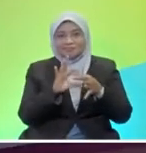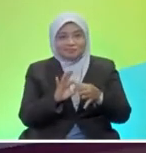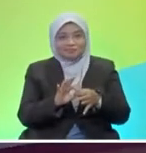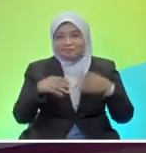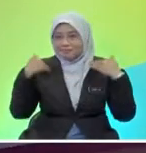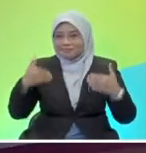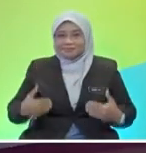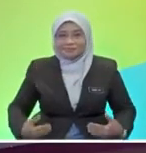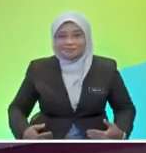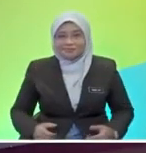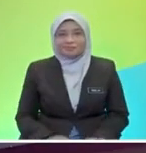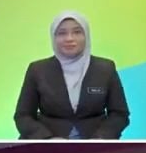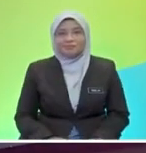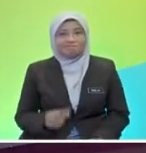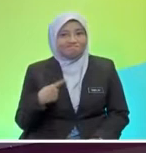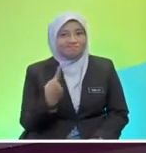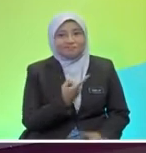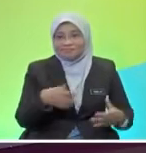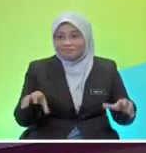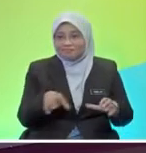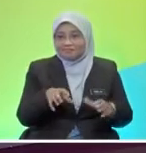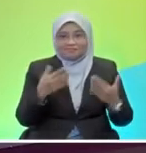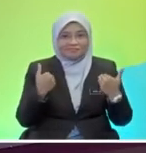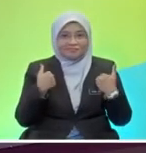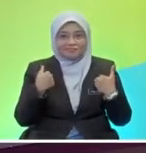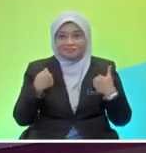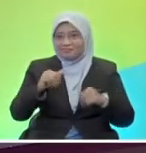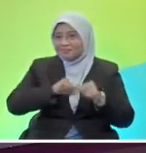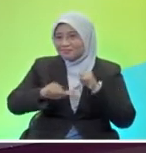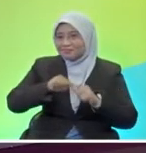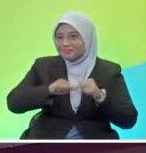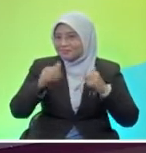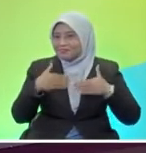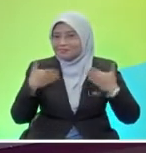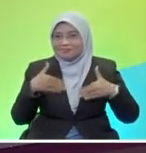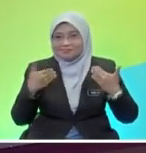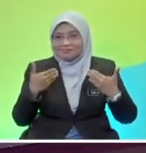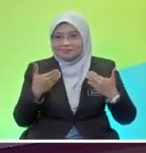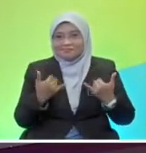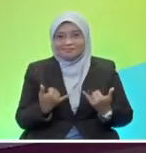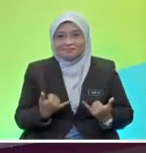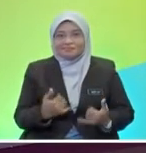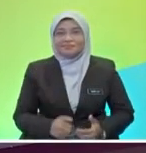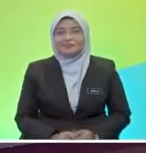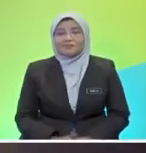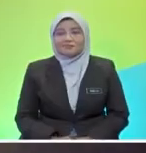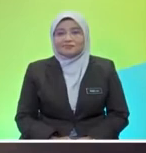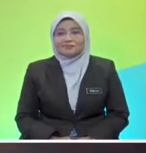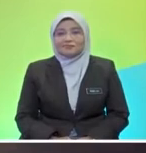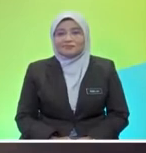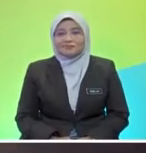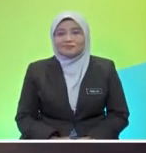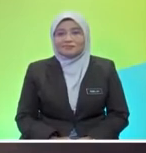some activities, fun activities. Really fun. As you can see in around us in the studio here, we have a lot of things to